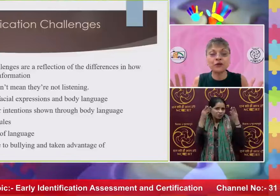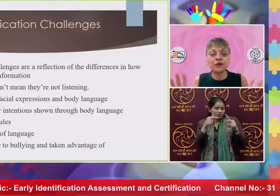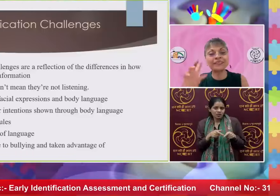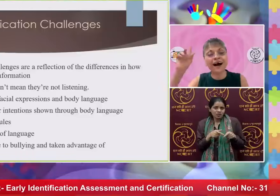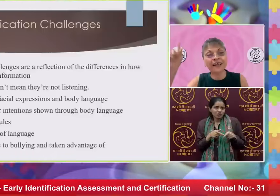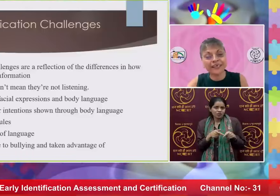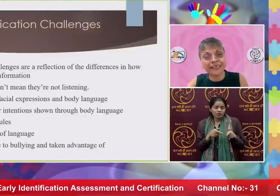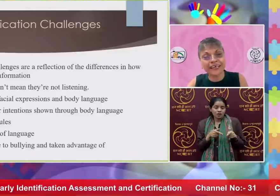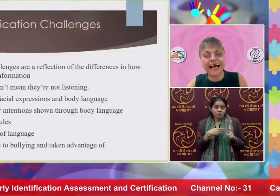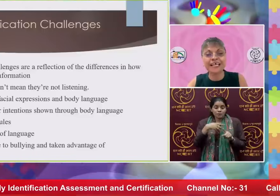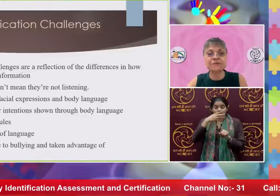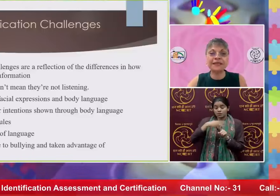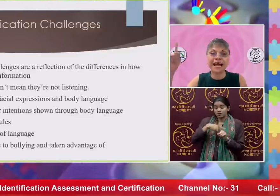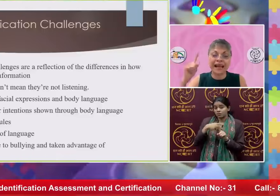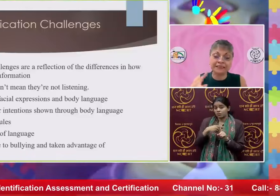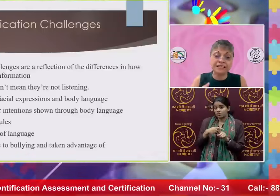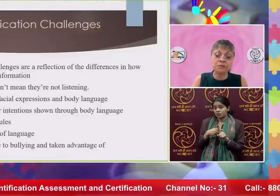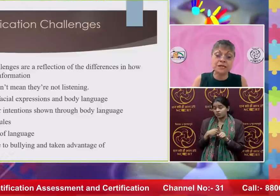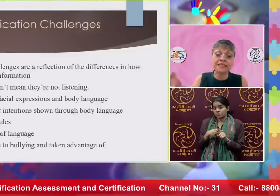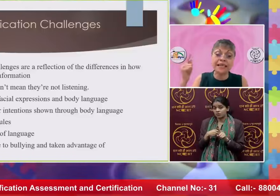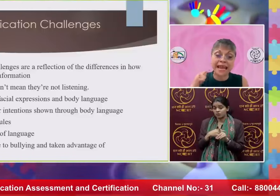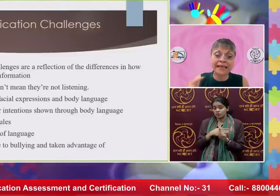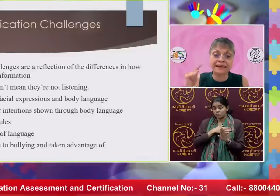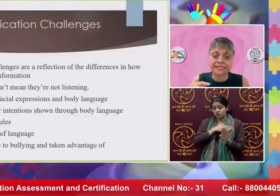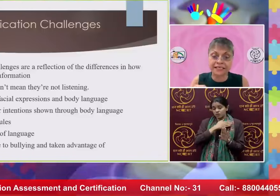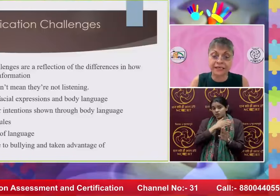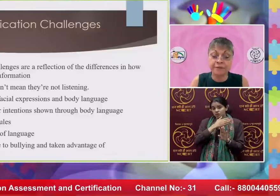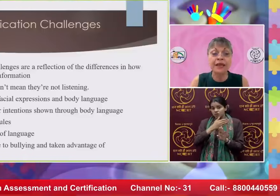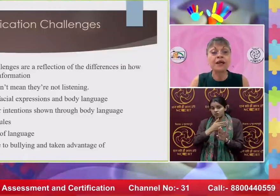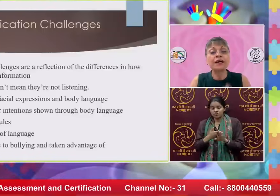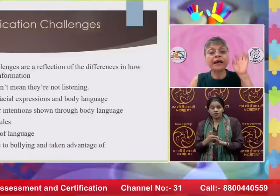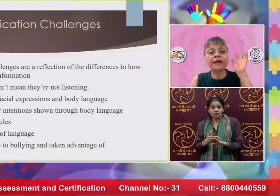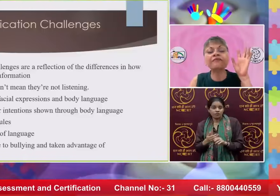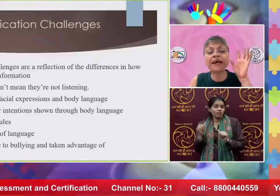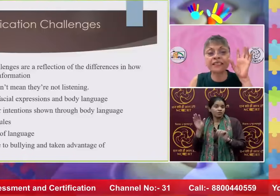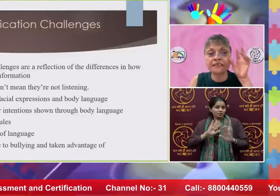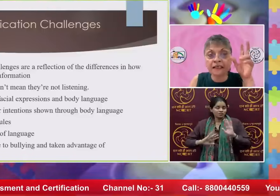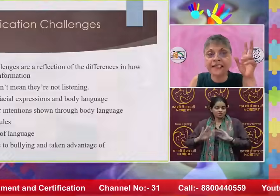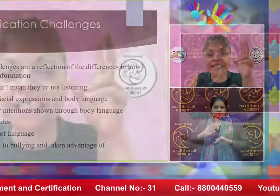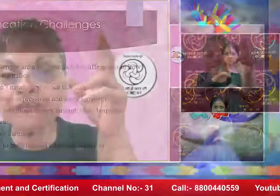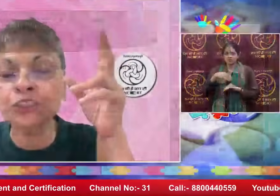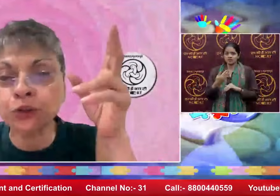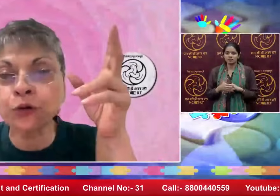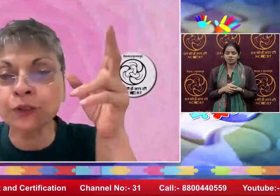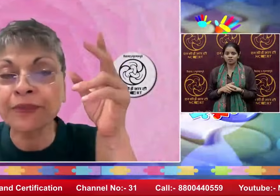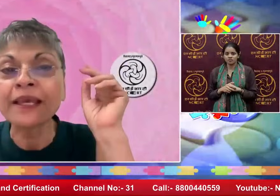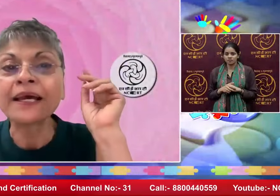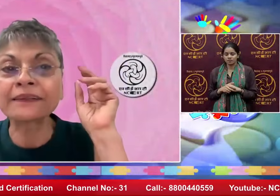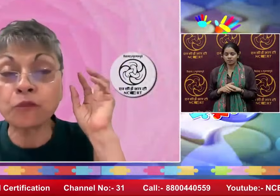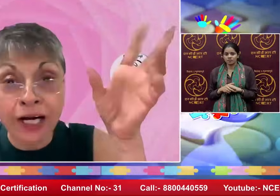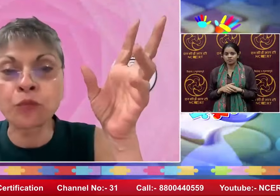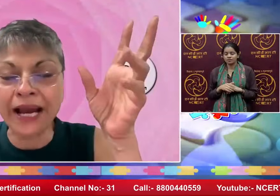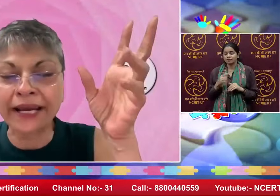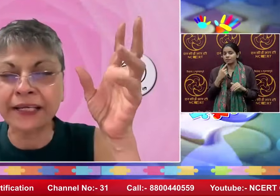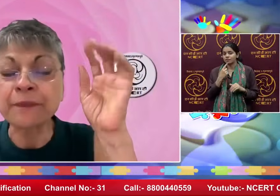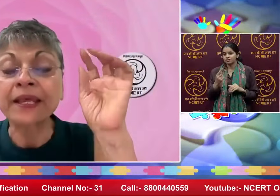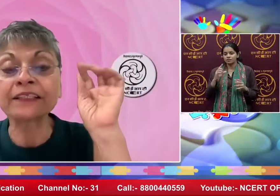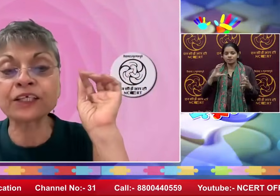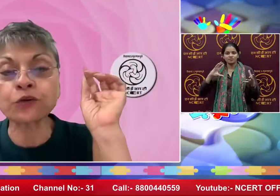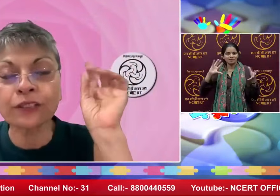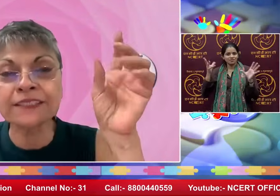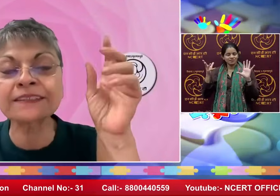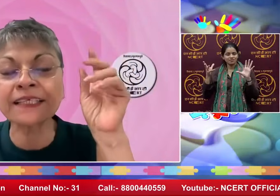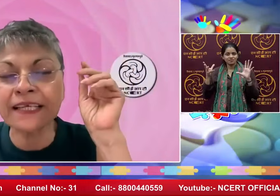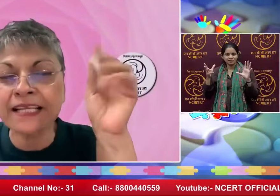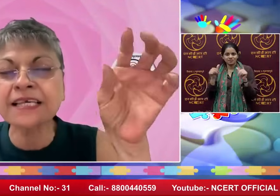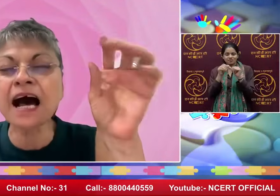will know that the kid has been at this person endlessly. Absolutely. In fact, shown worldwide